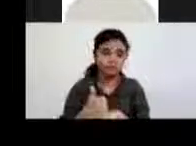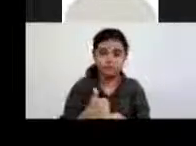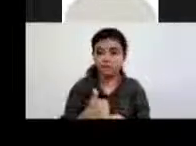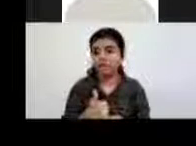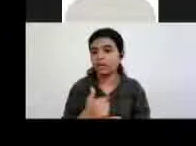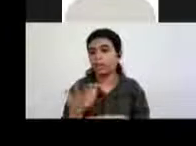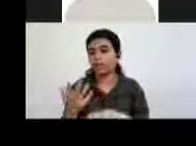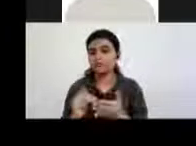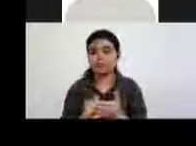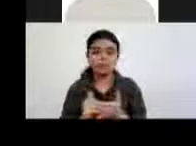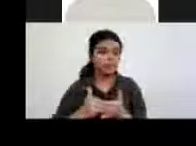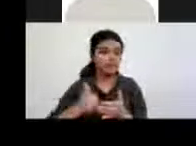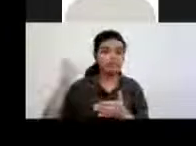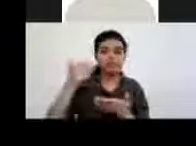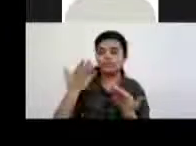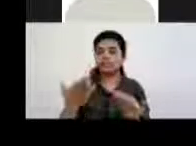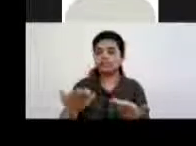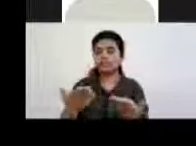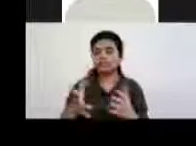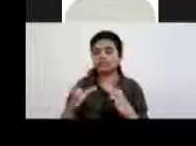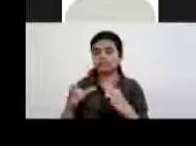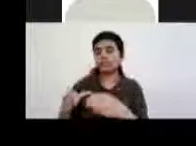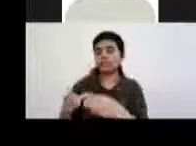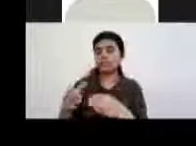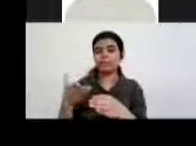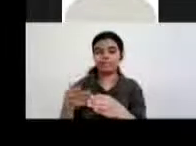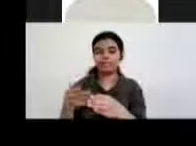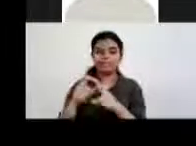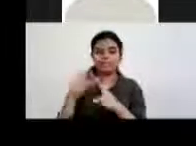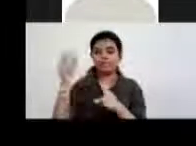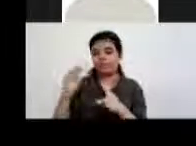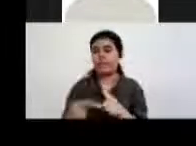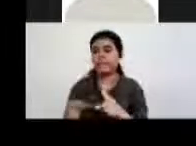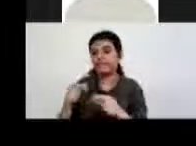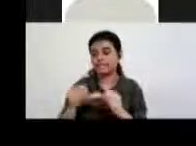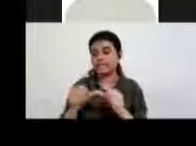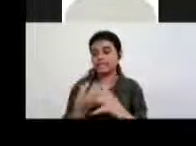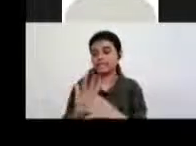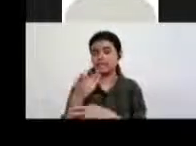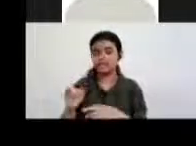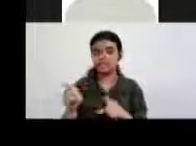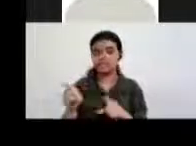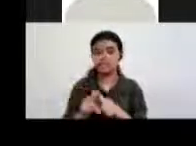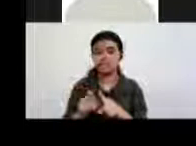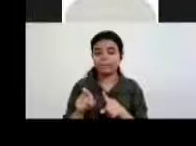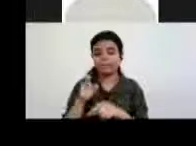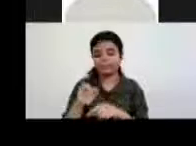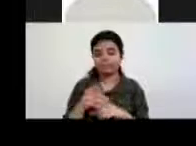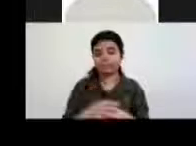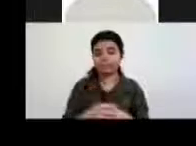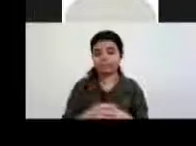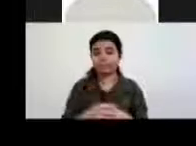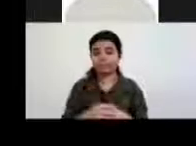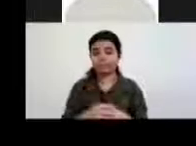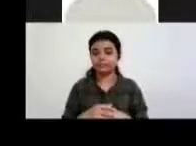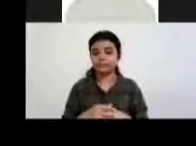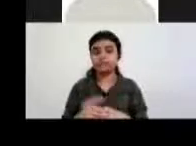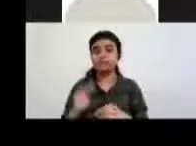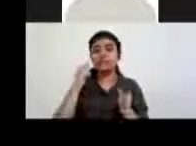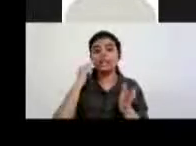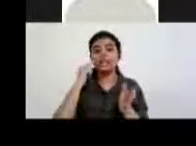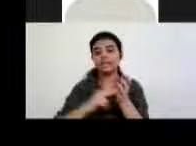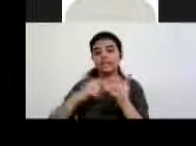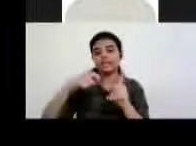manager of a small design agency, which is based in Berlin, which is called Inkel